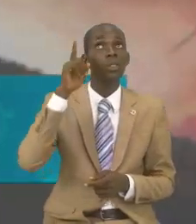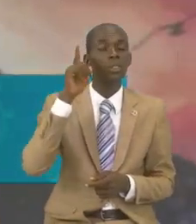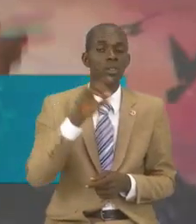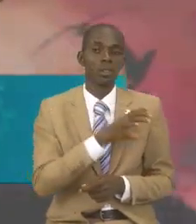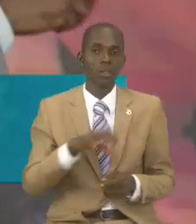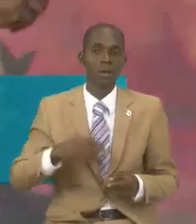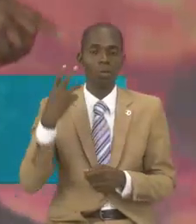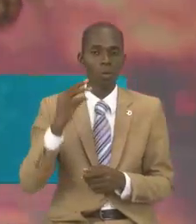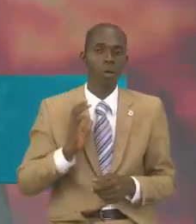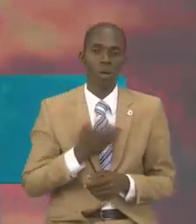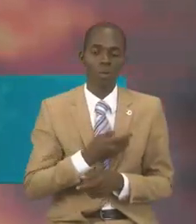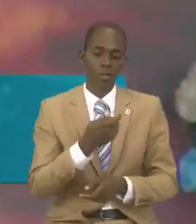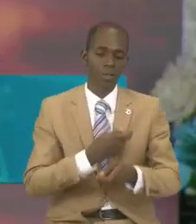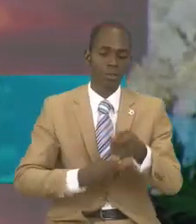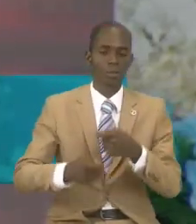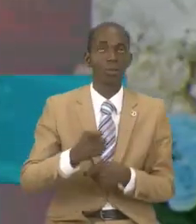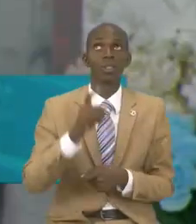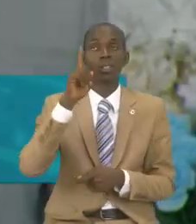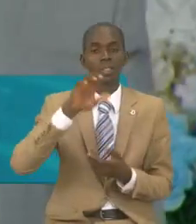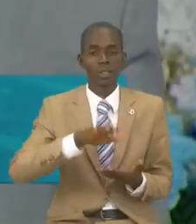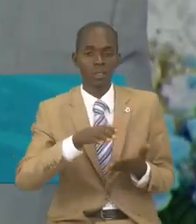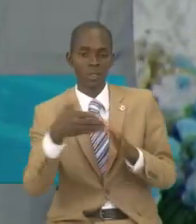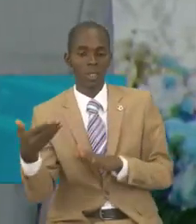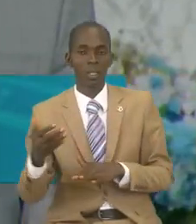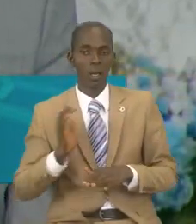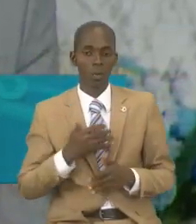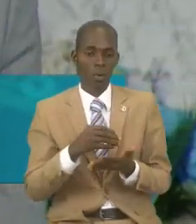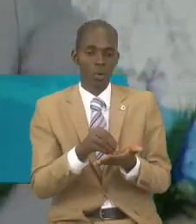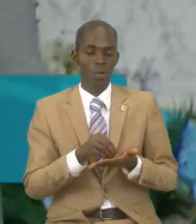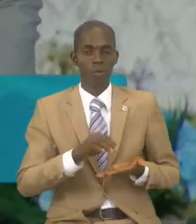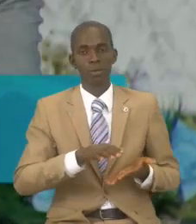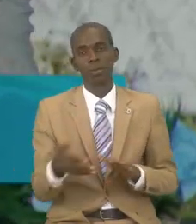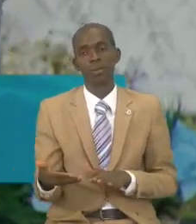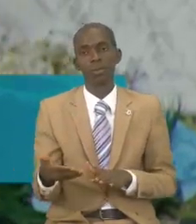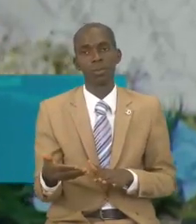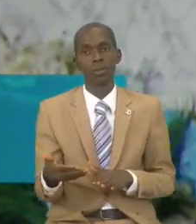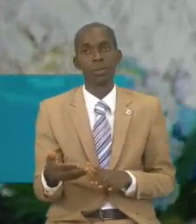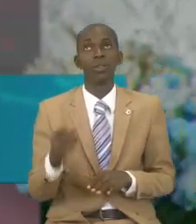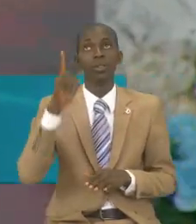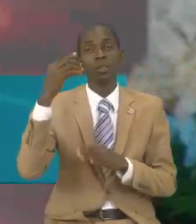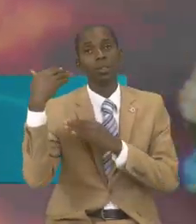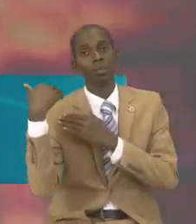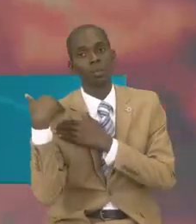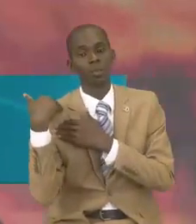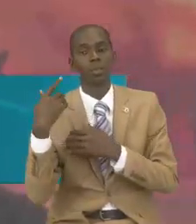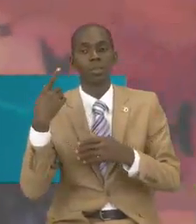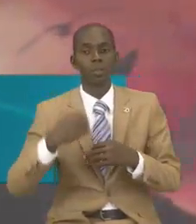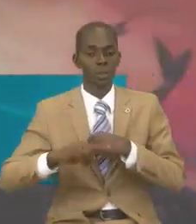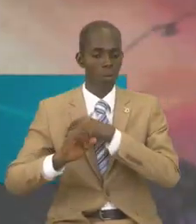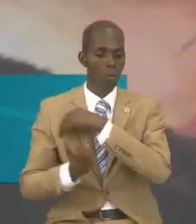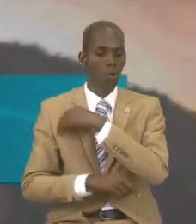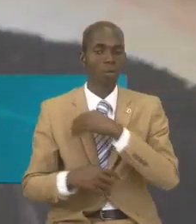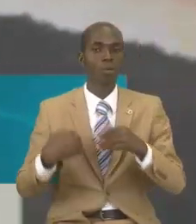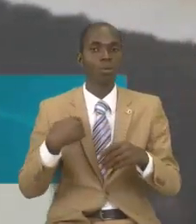substitute. He died the death we should have died. He bore the punishment we